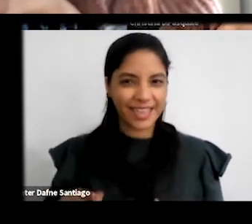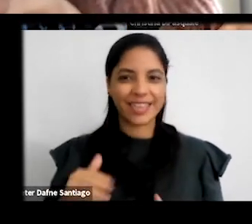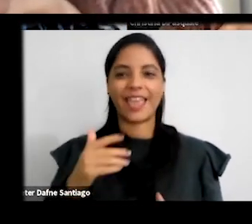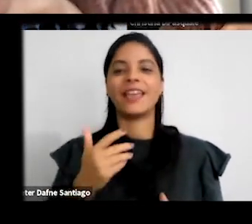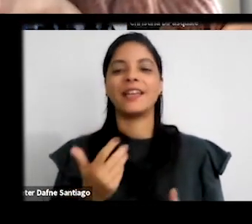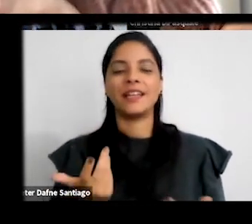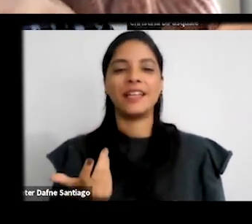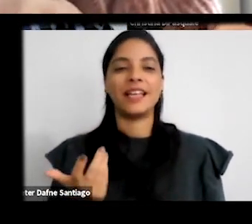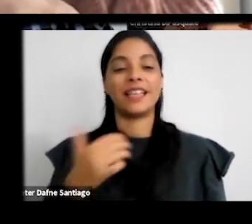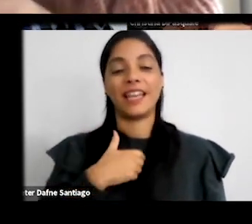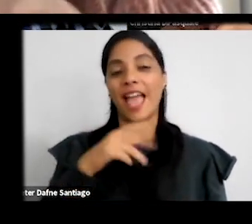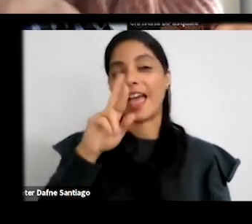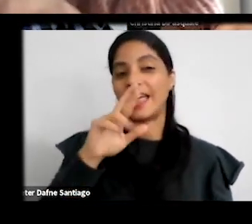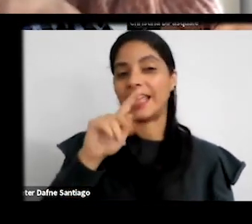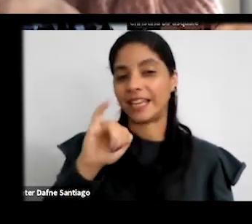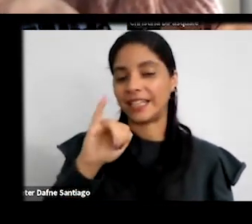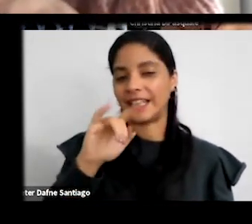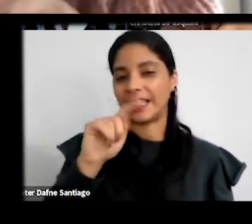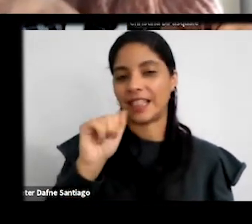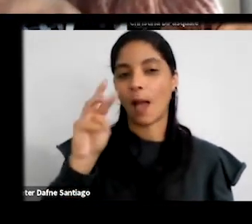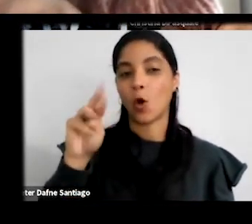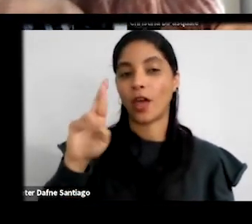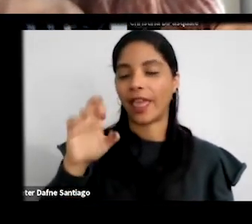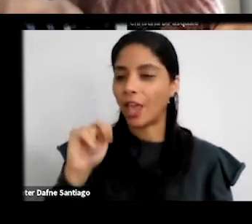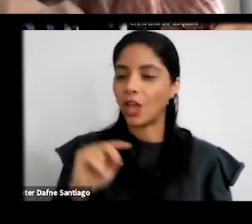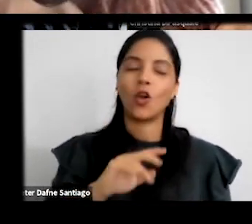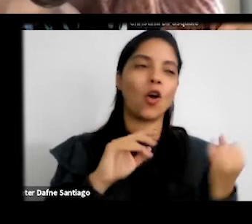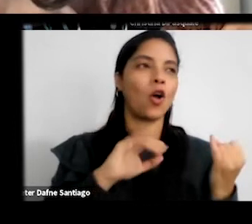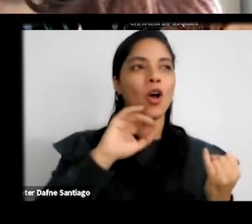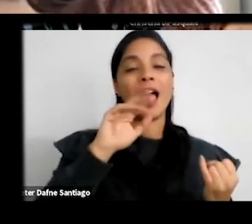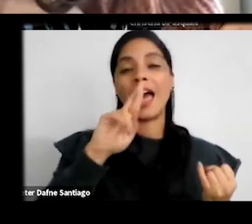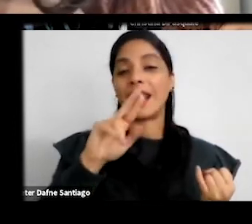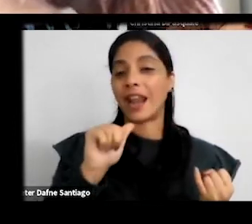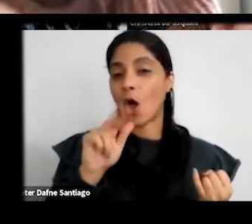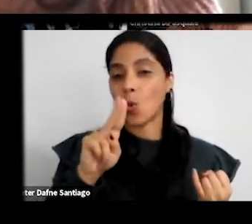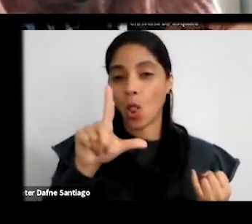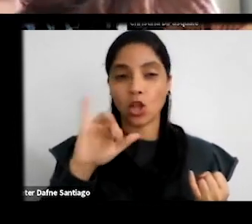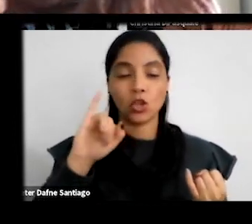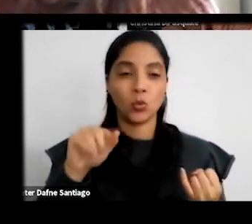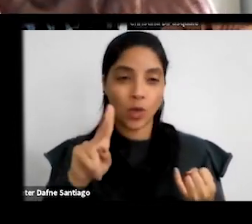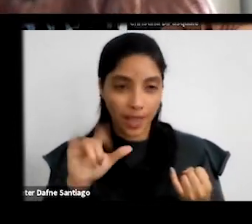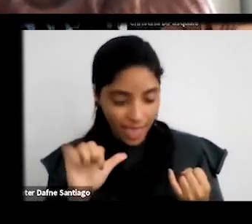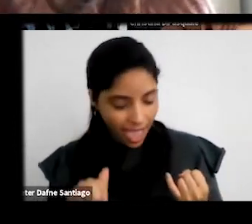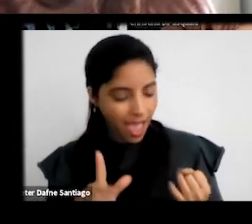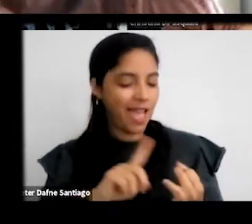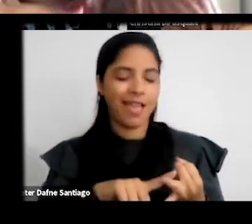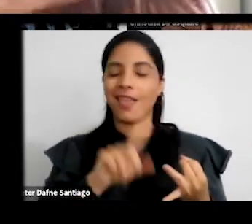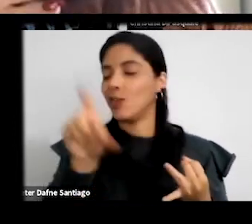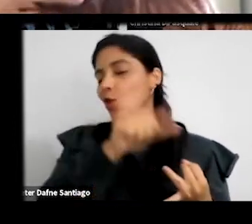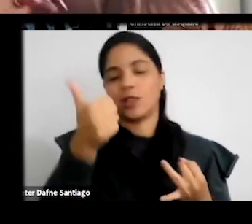and Raul Julia, and so it's another one we're looking for. I saw she was there recently,